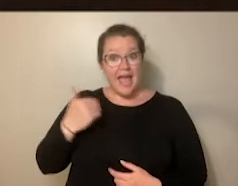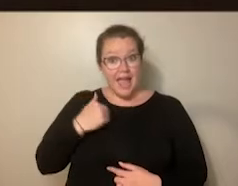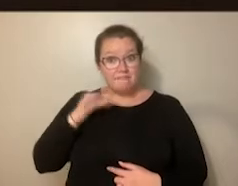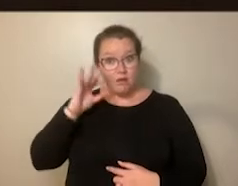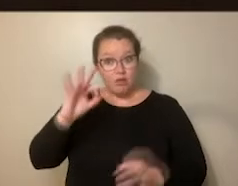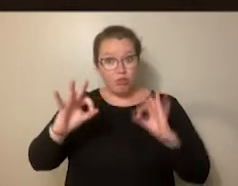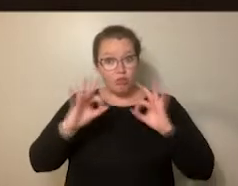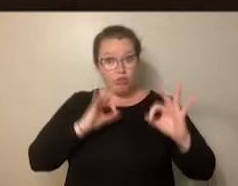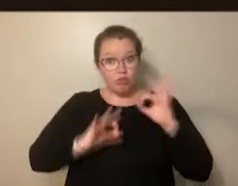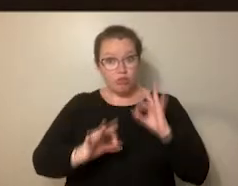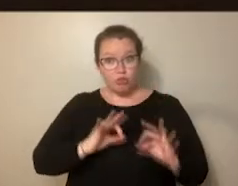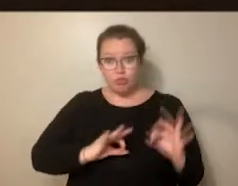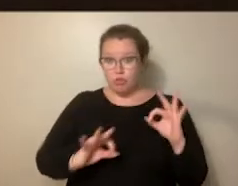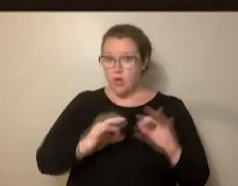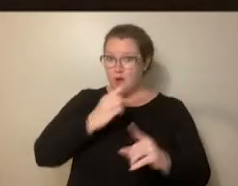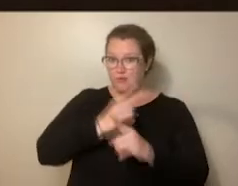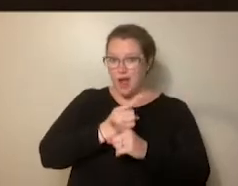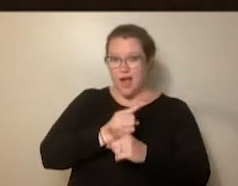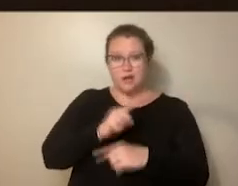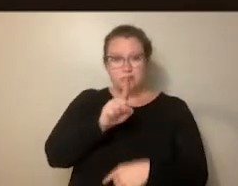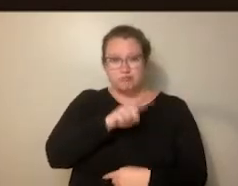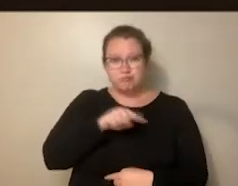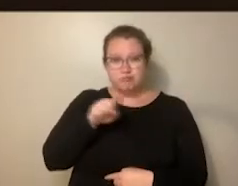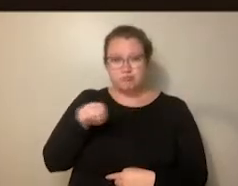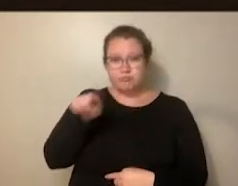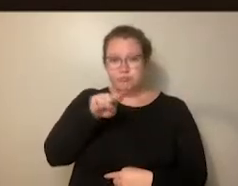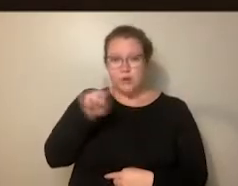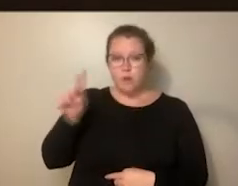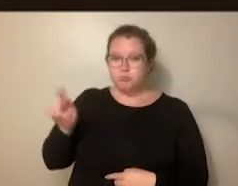spots, which are just blobs.